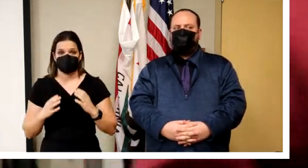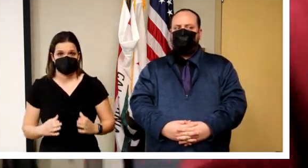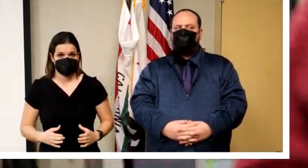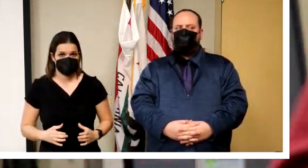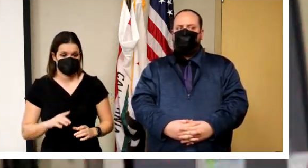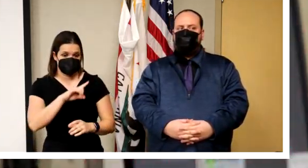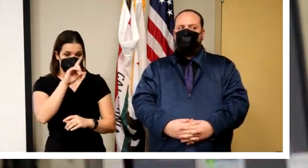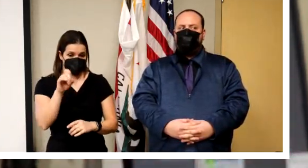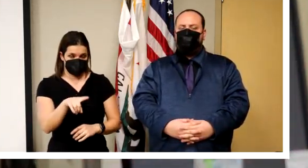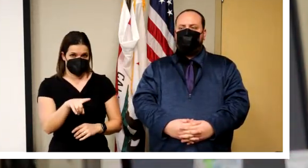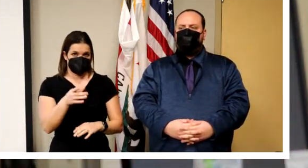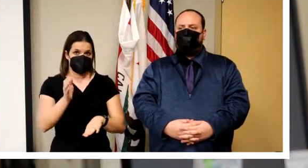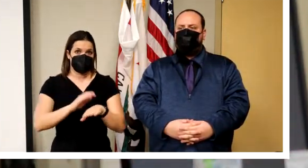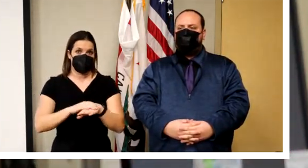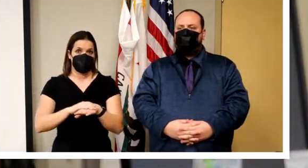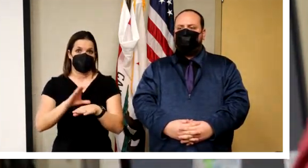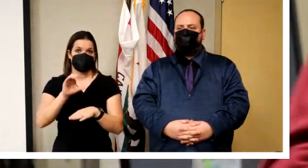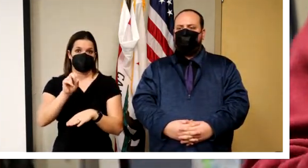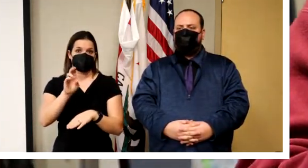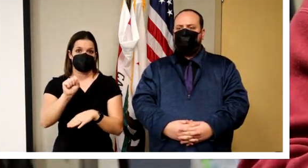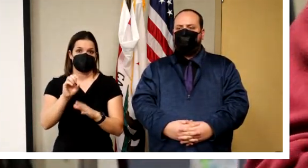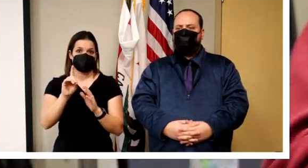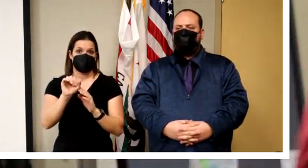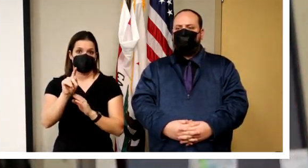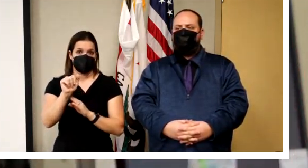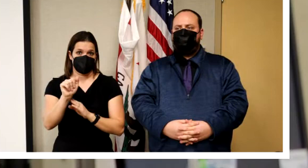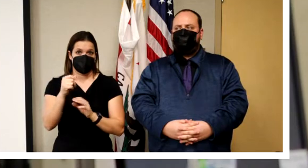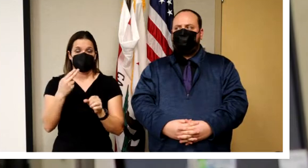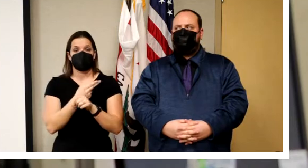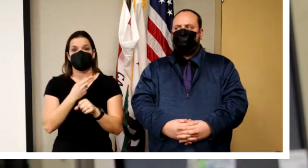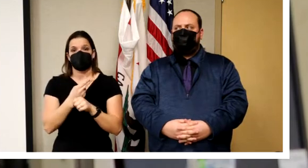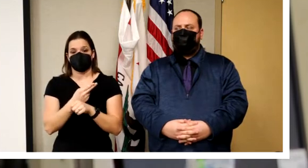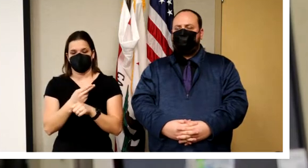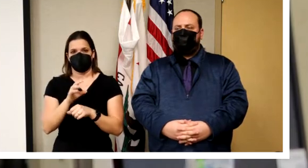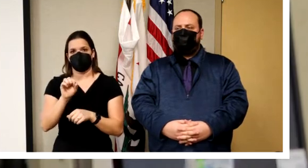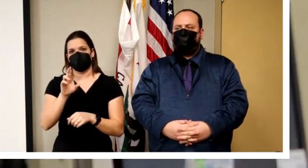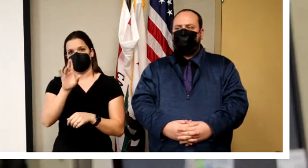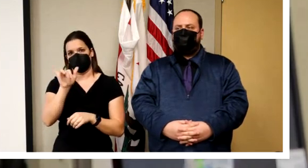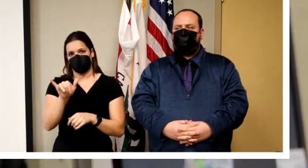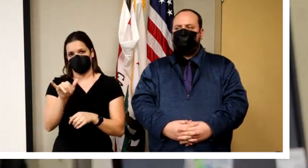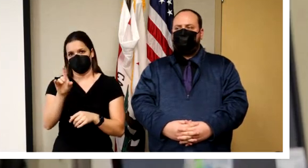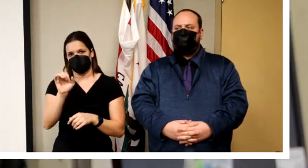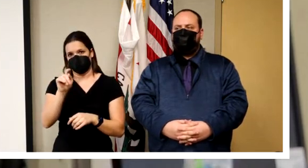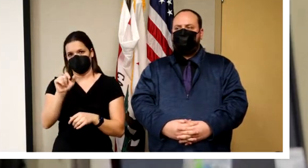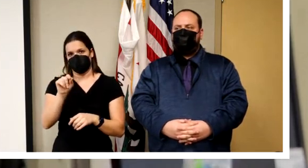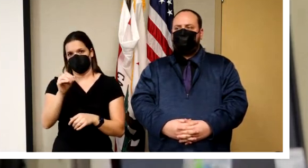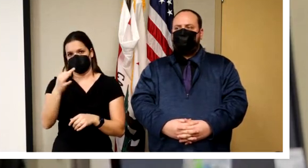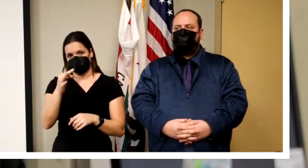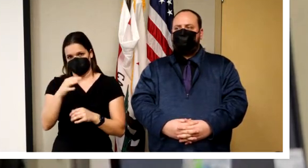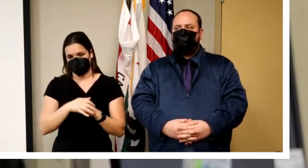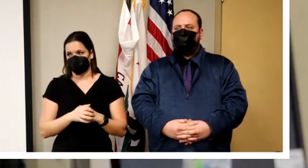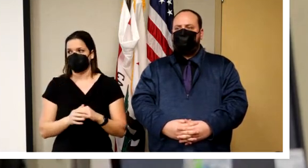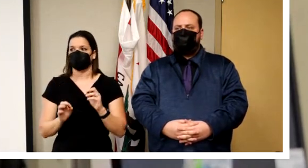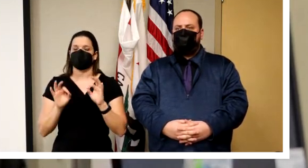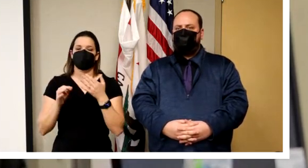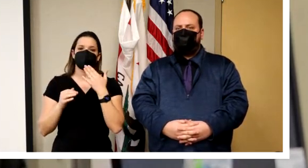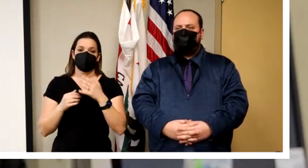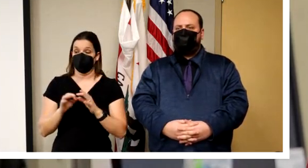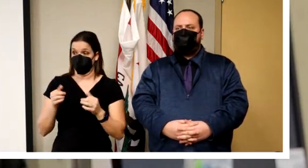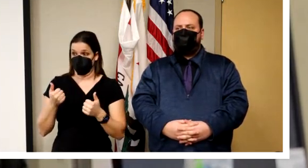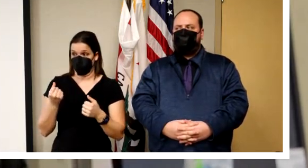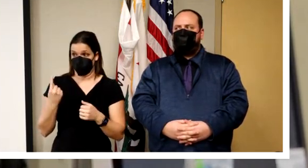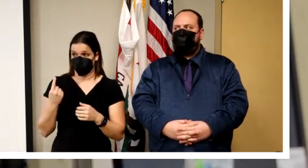citizenship question on the census data. So they used the survey data from 2019, and that's what we use. You good